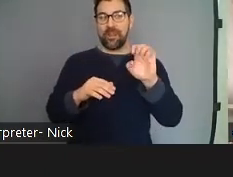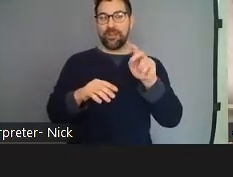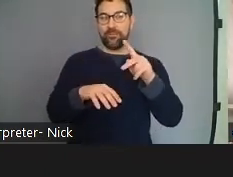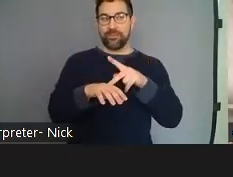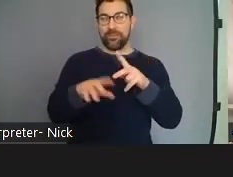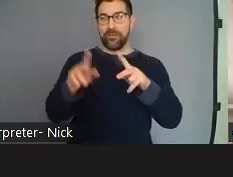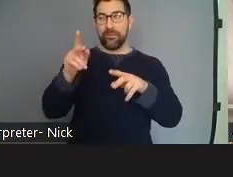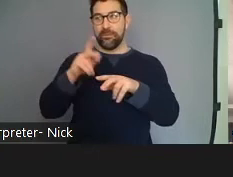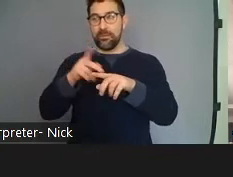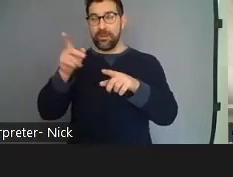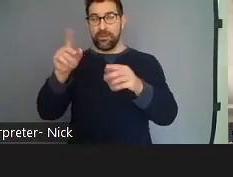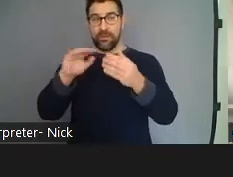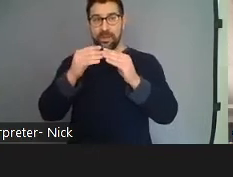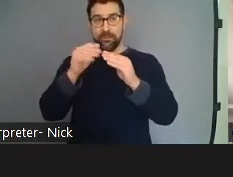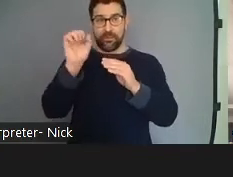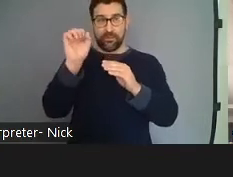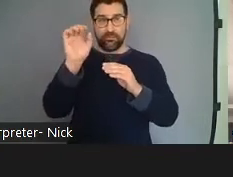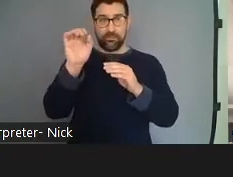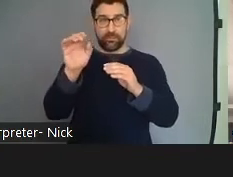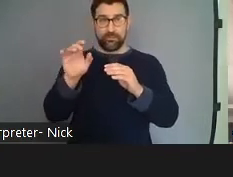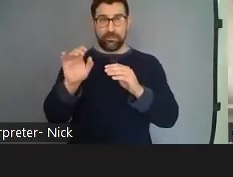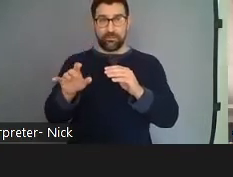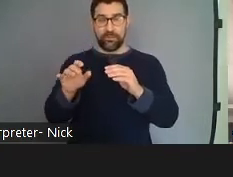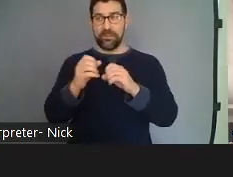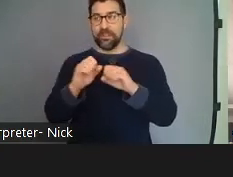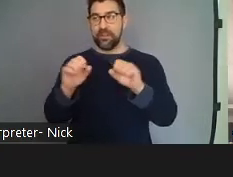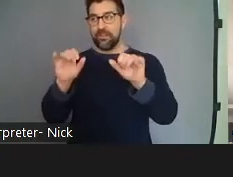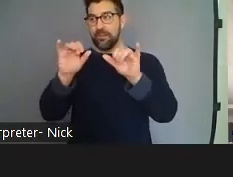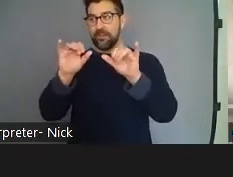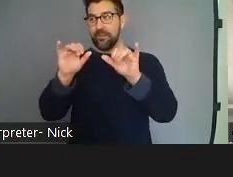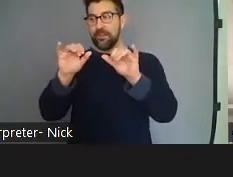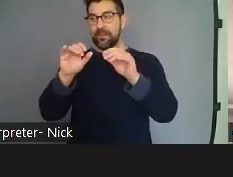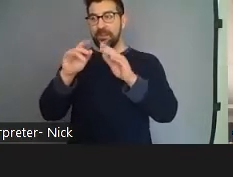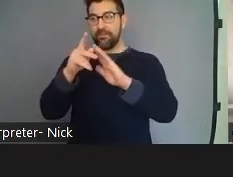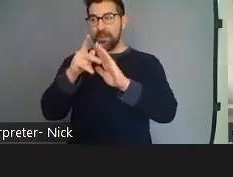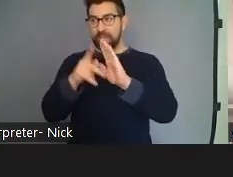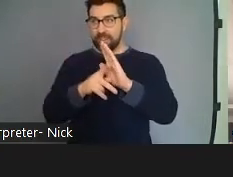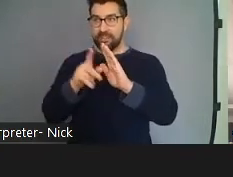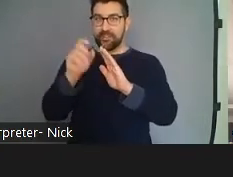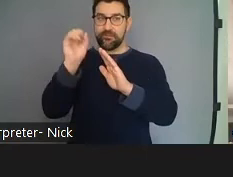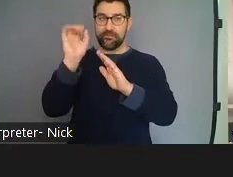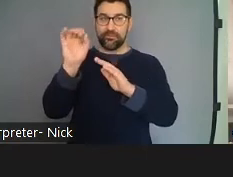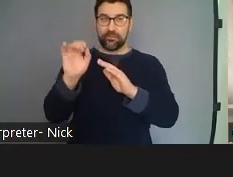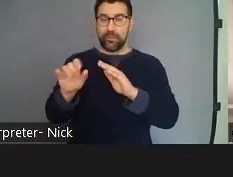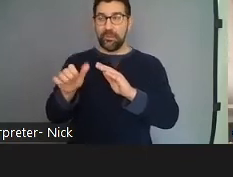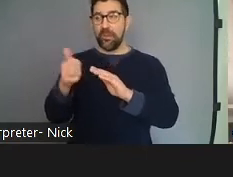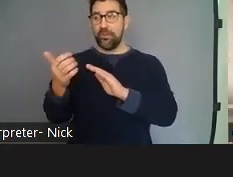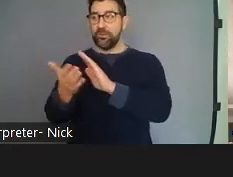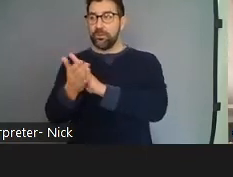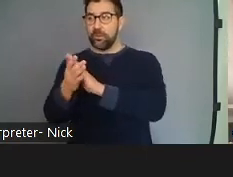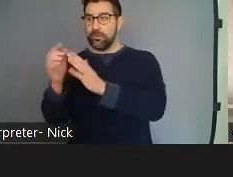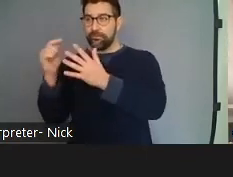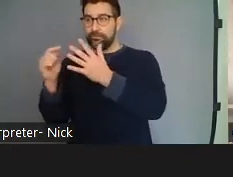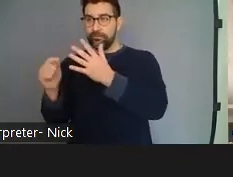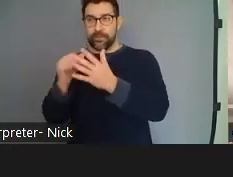statistics, these are like the safety measures that our teachers union fought for, Other schools are doing this as well. It's nothing